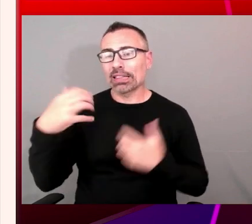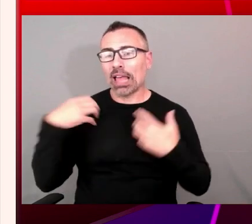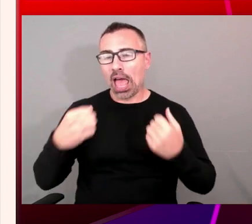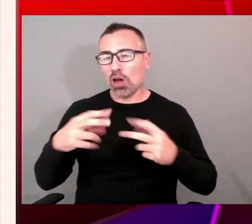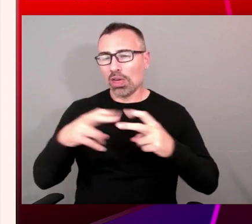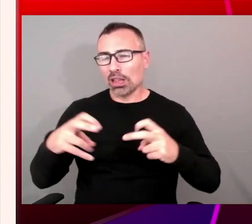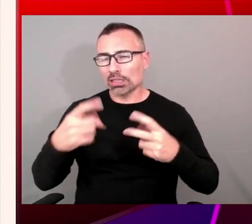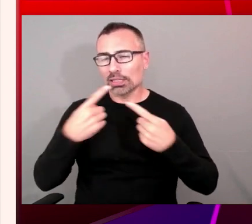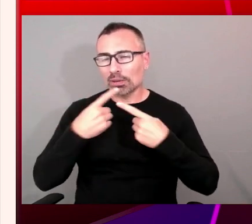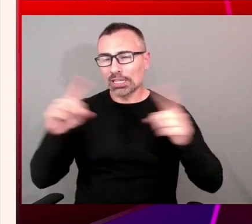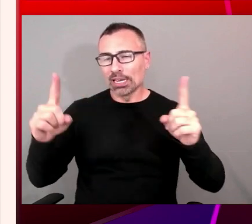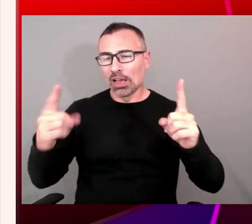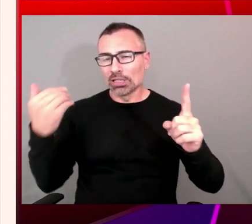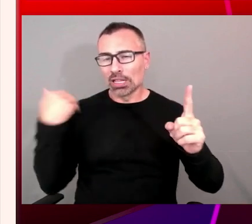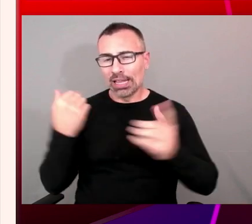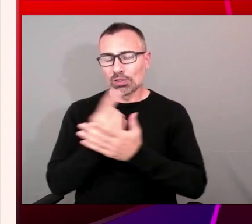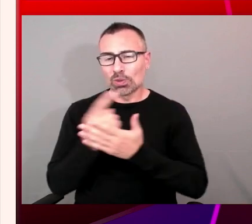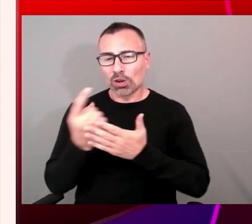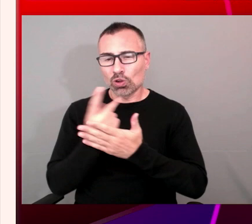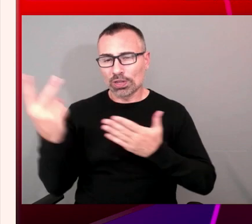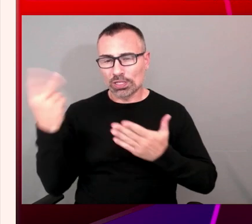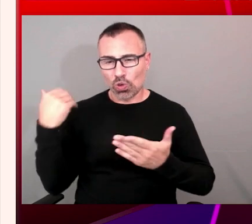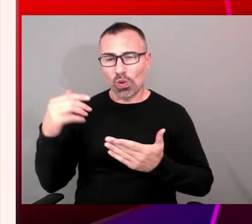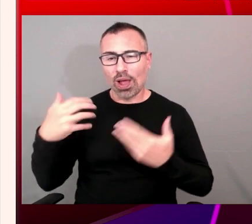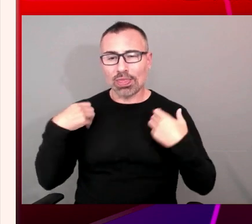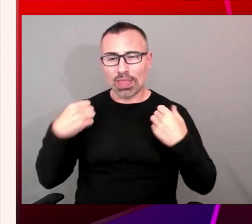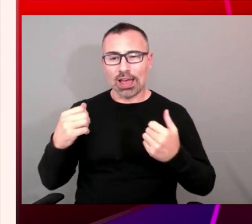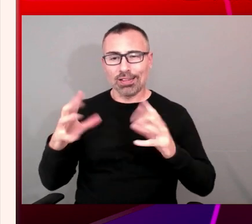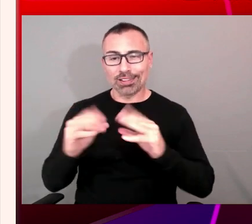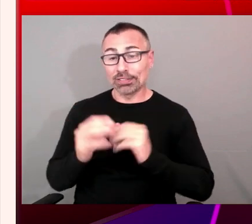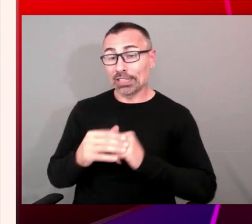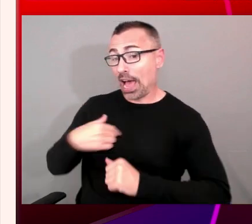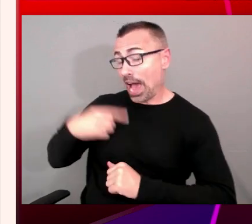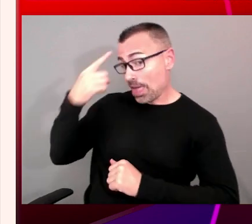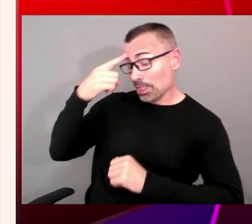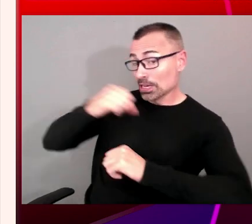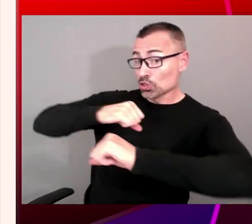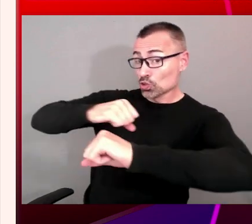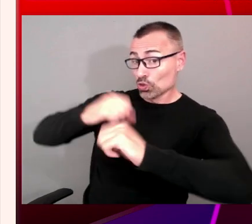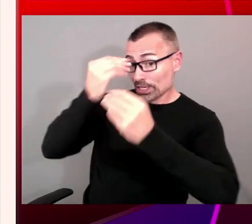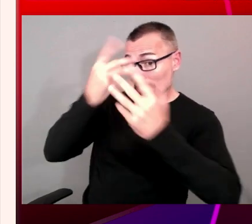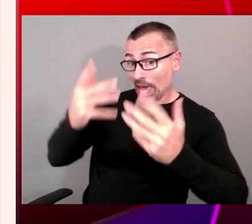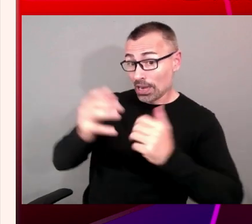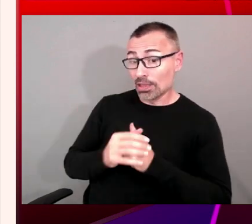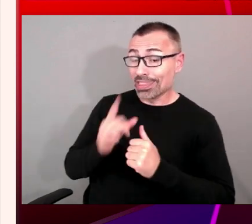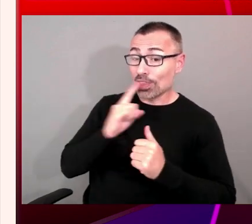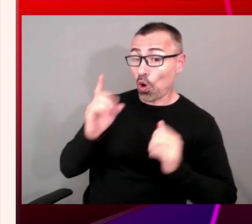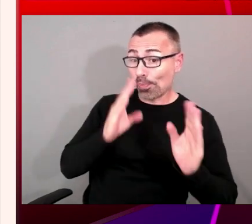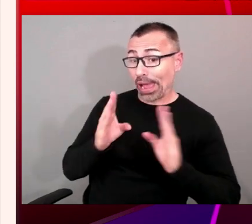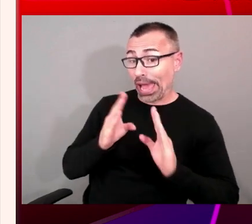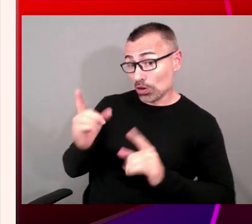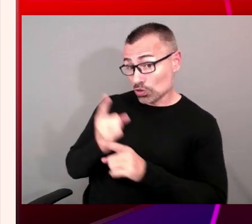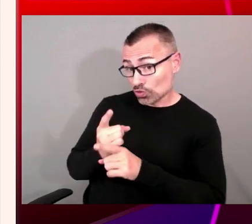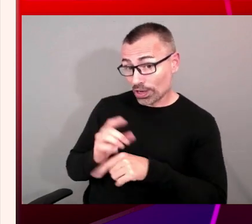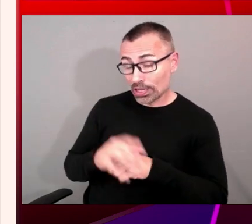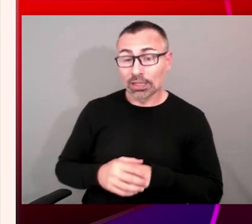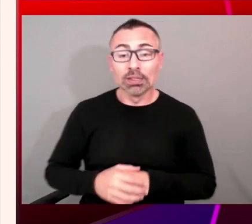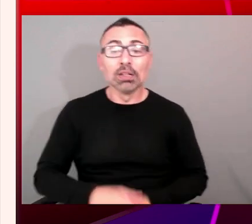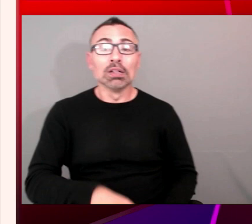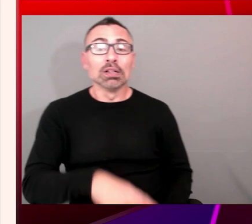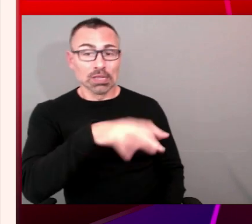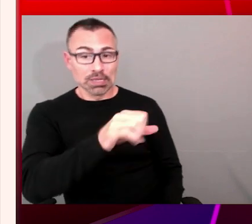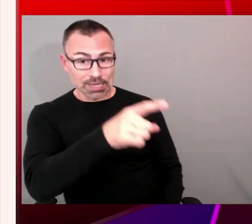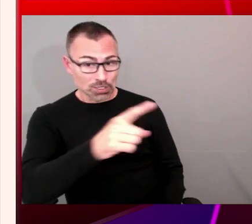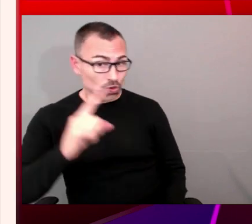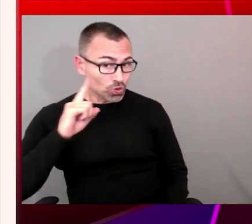it in my world, the security lake, right? Yep, like exactly, yeah, yeah. Dealing with security data, there's patterns, right? Like, well, and you heard Adam today,